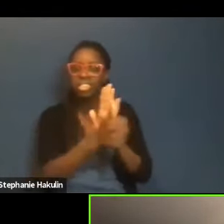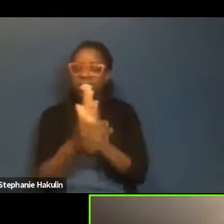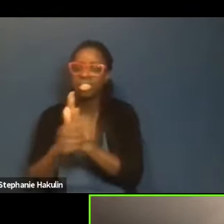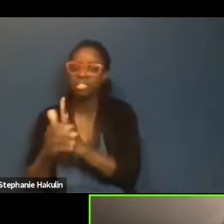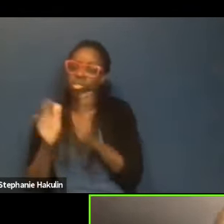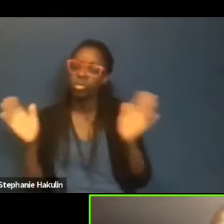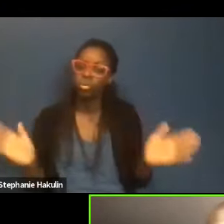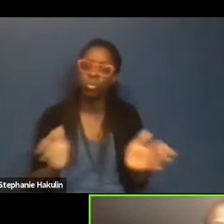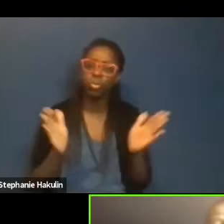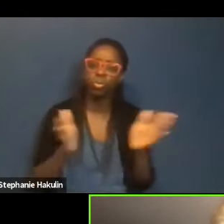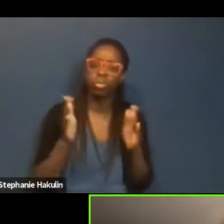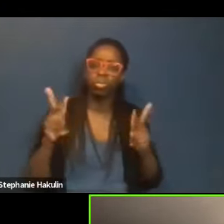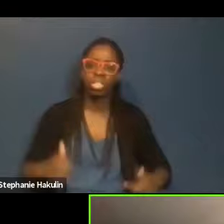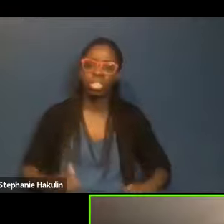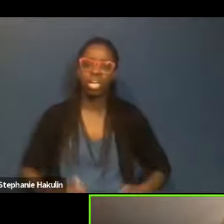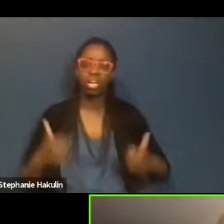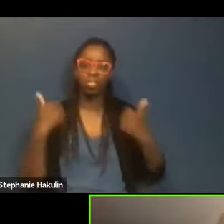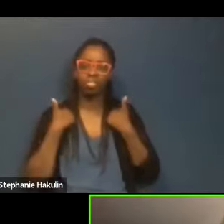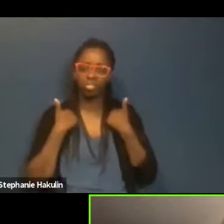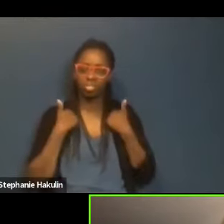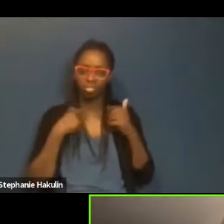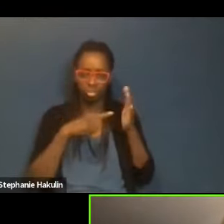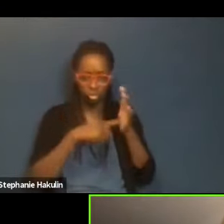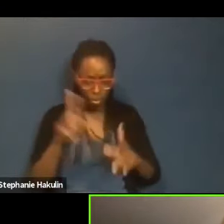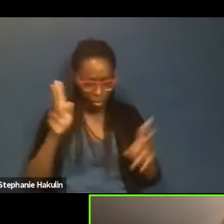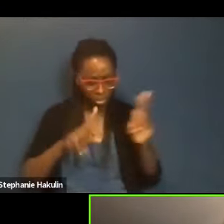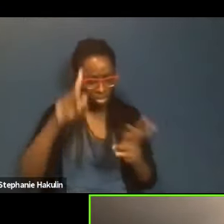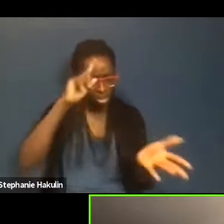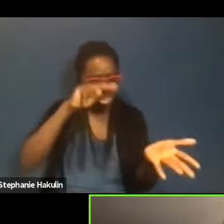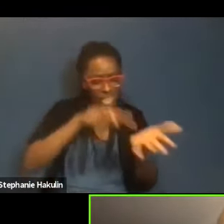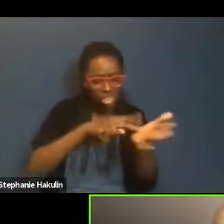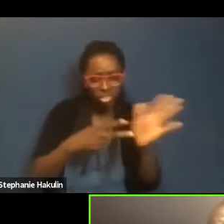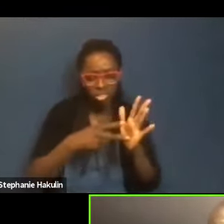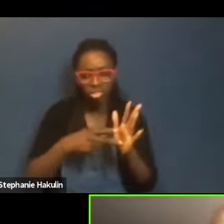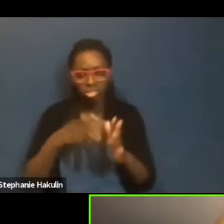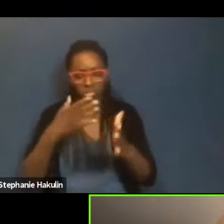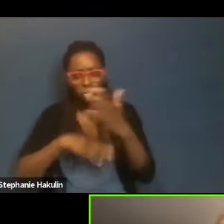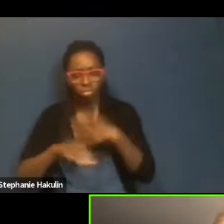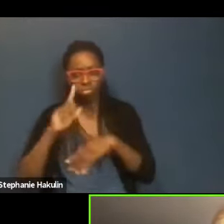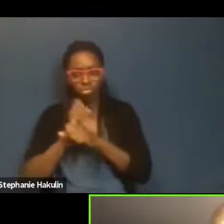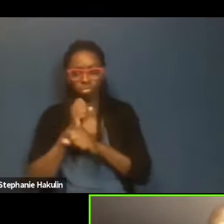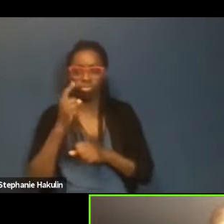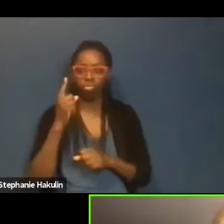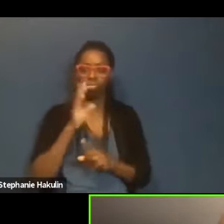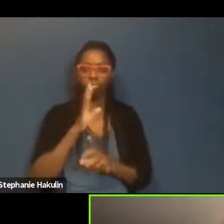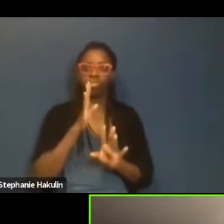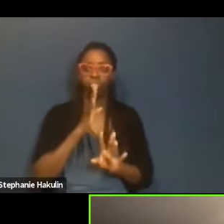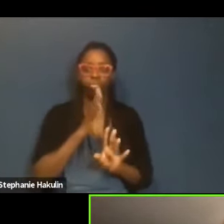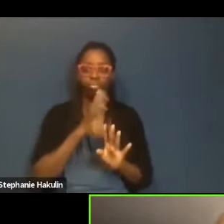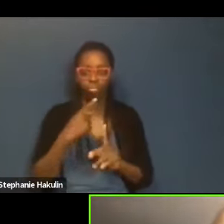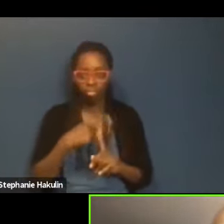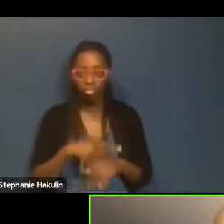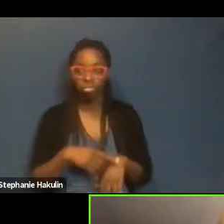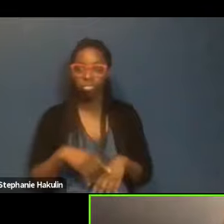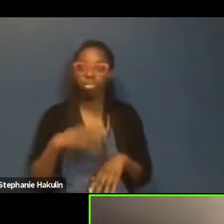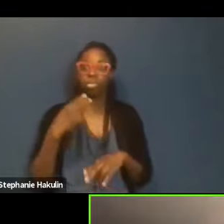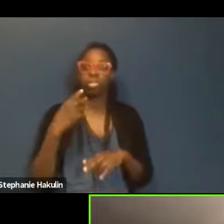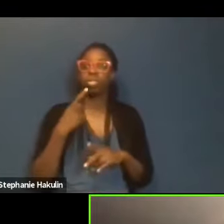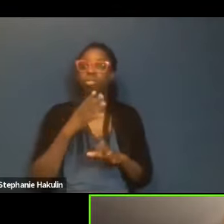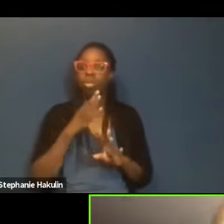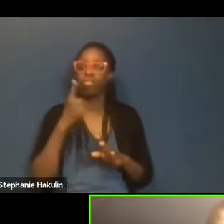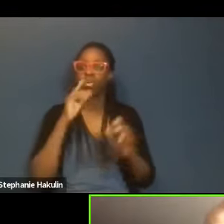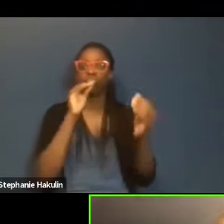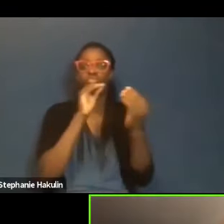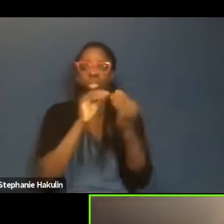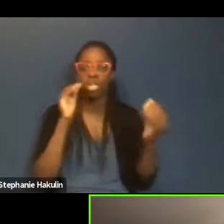larger purpose, born with lips to whisper, born to kiss the names of our teachers, back to the wind so their spirit might hear